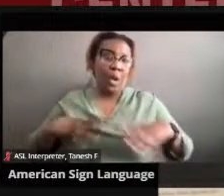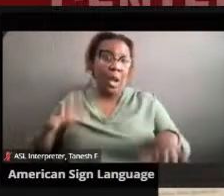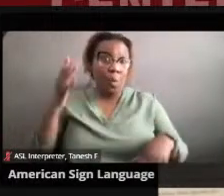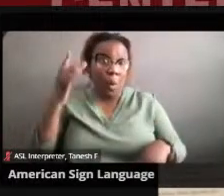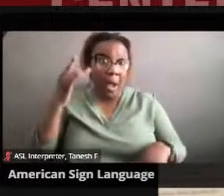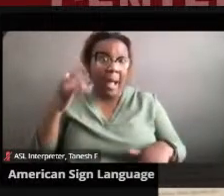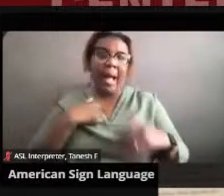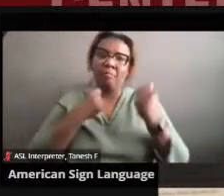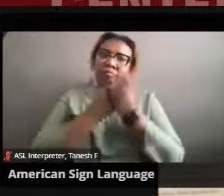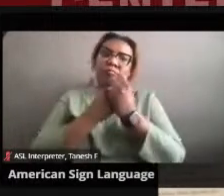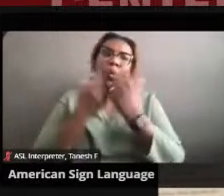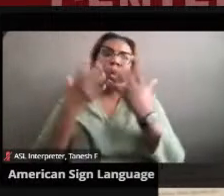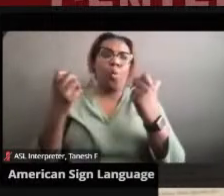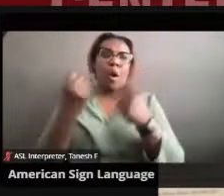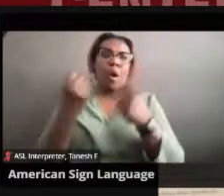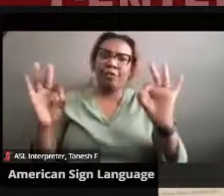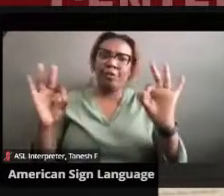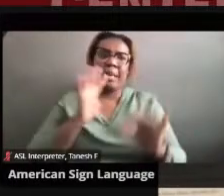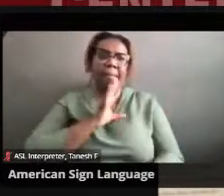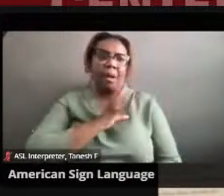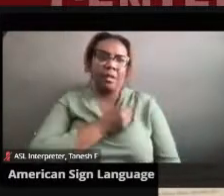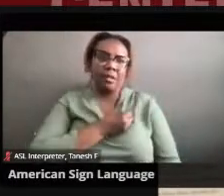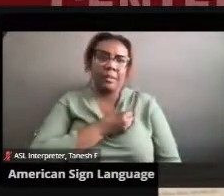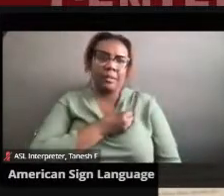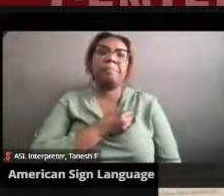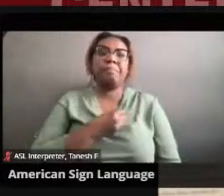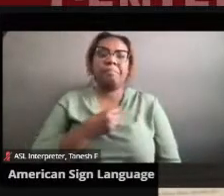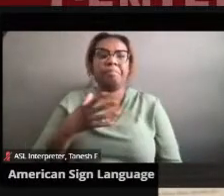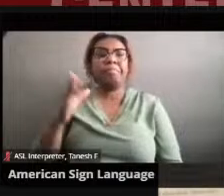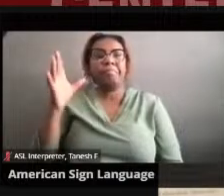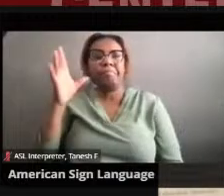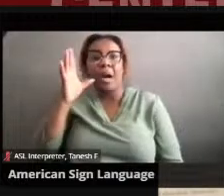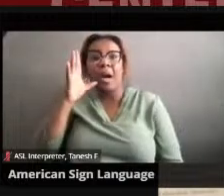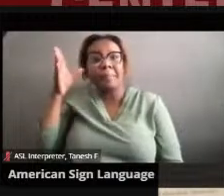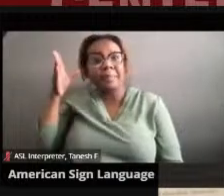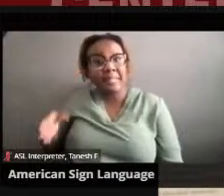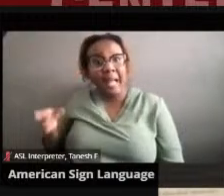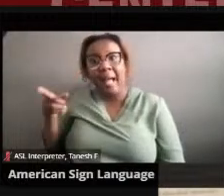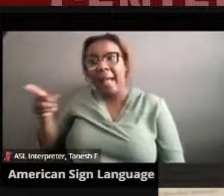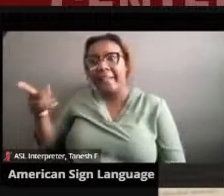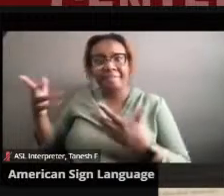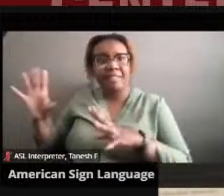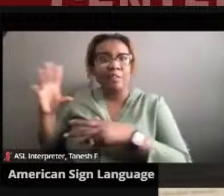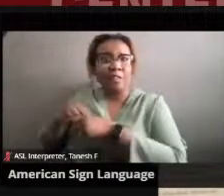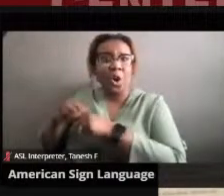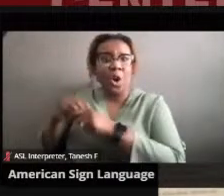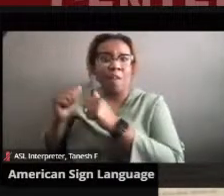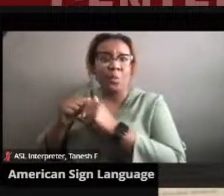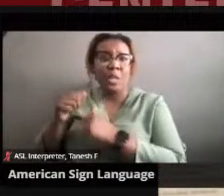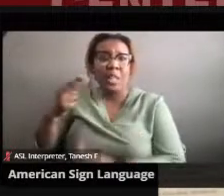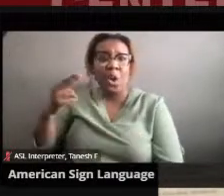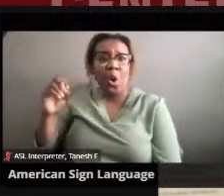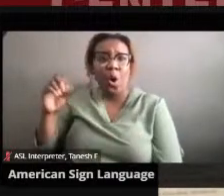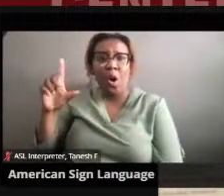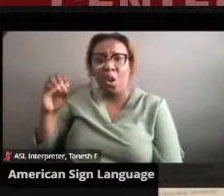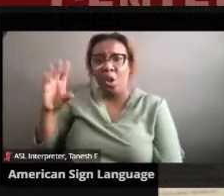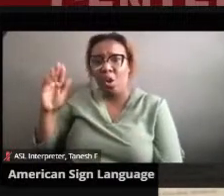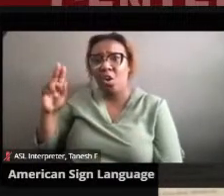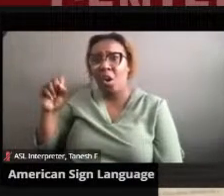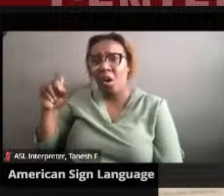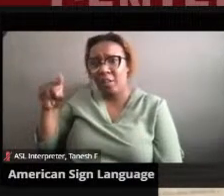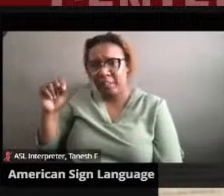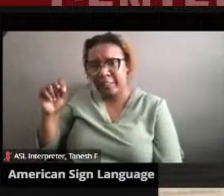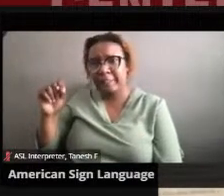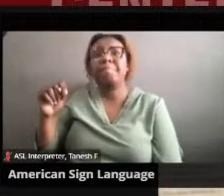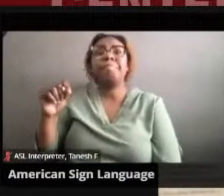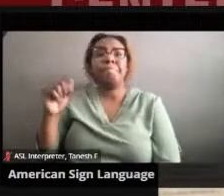the ancestor of victims of the Holocaust on my mother's side. I join you tonight in my capacity as co-founder, president, and CEO